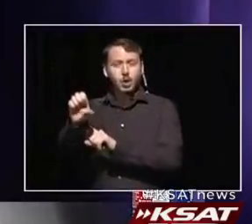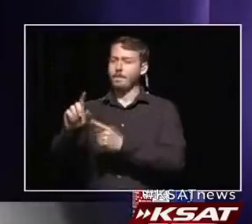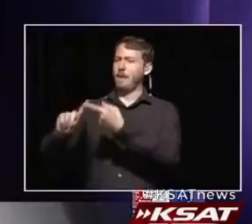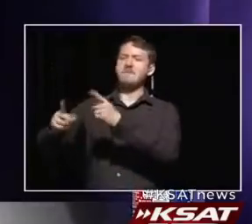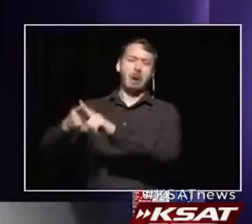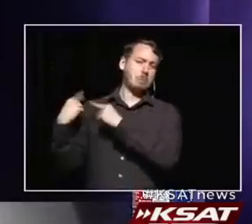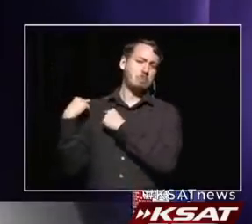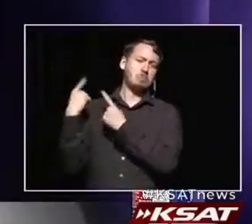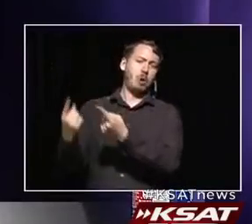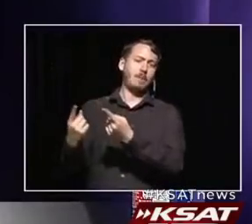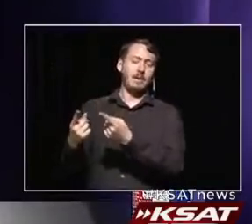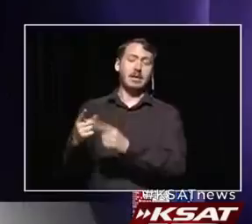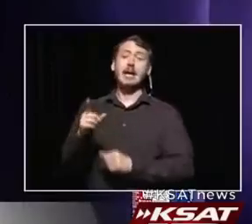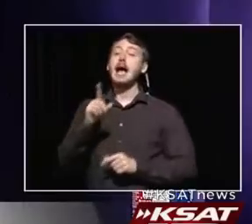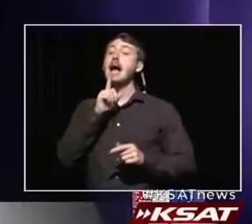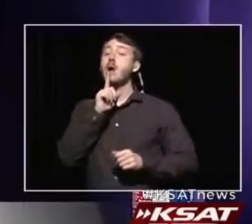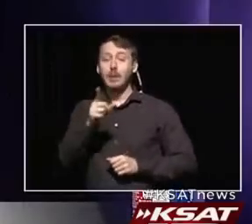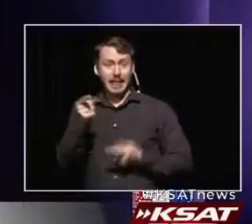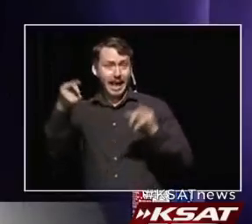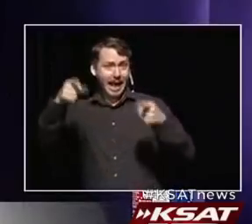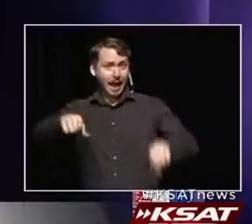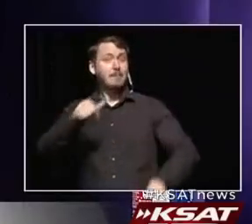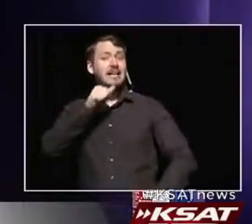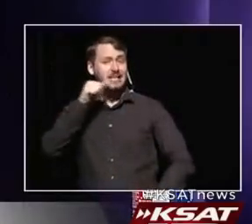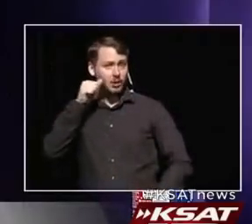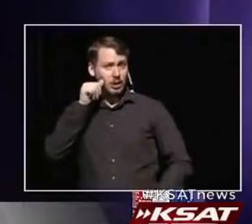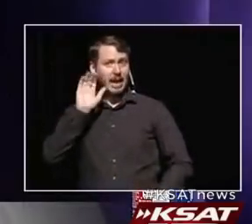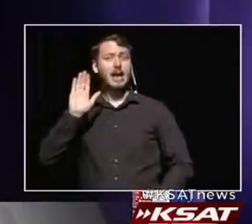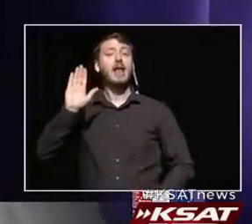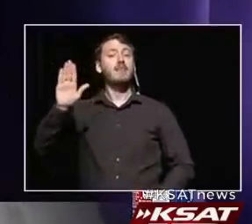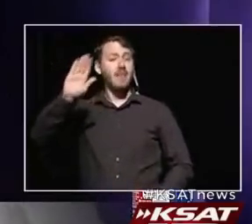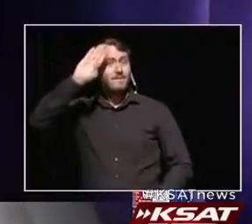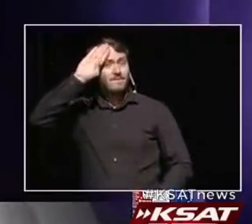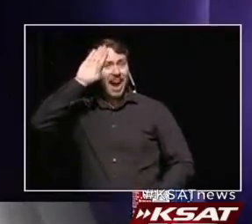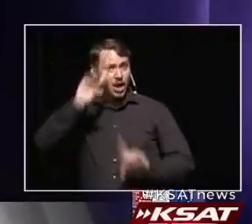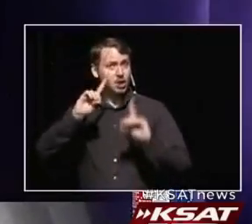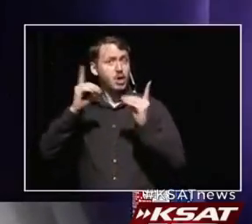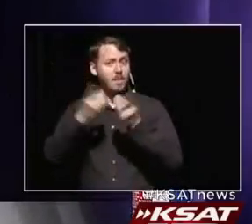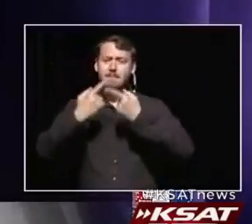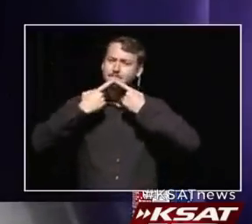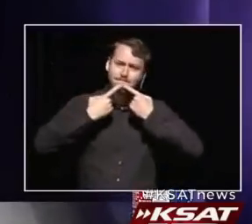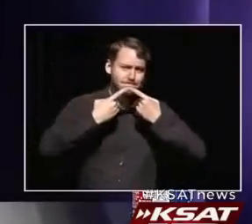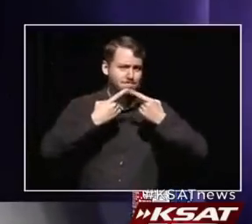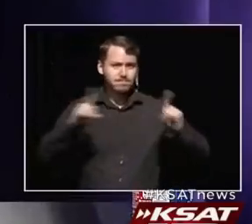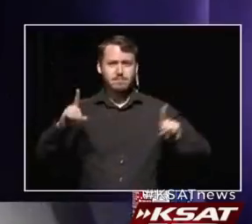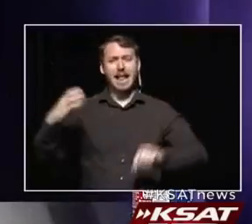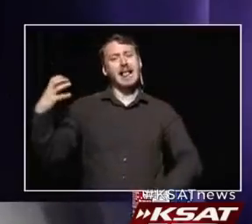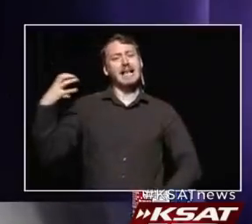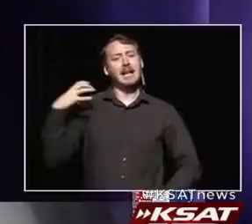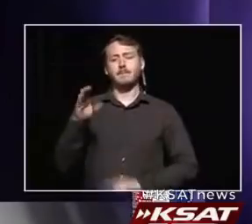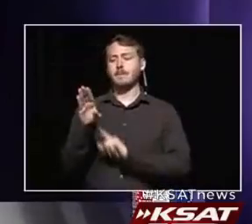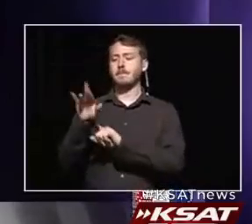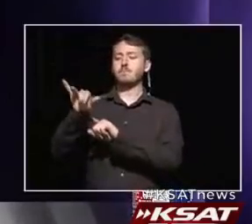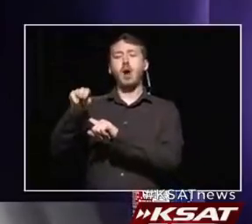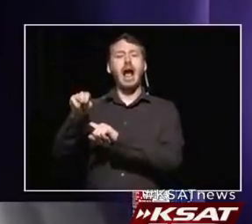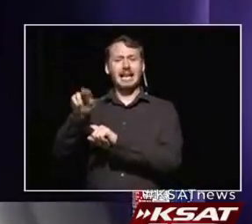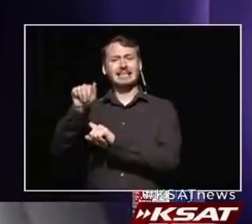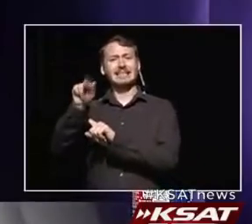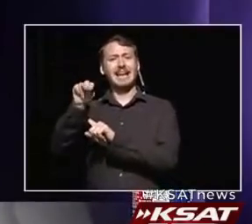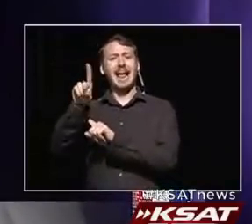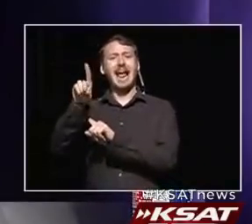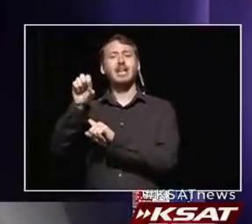or actually yesterday, the Converse Fire Department announced that Captain Brian Anderson, a 16-year